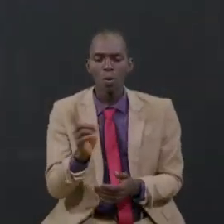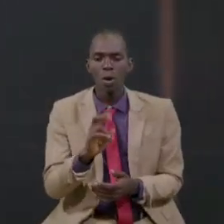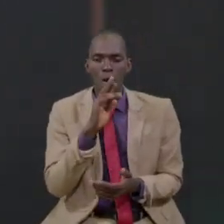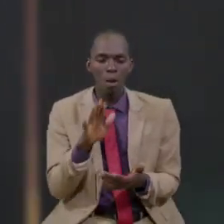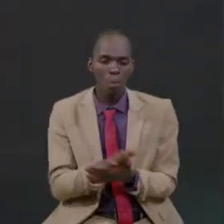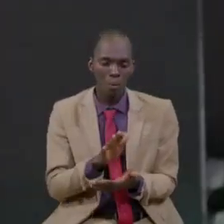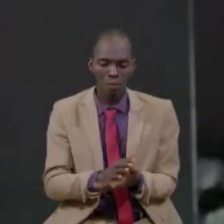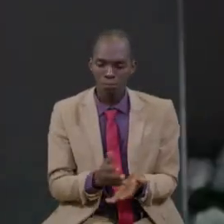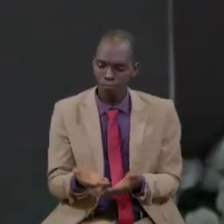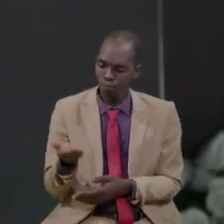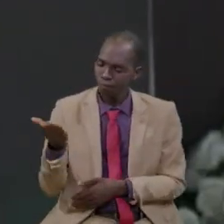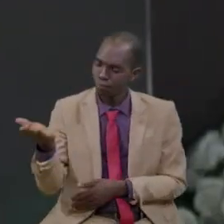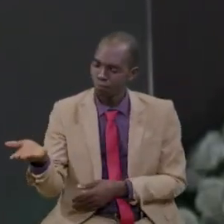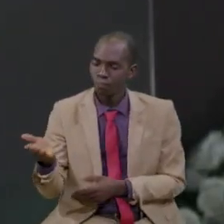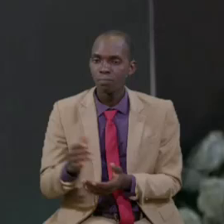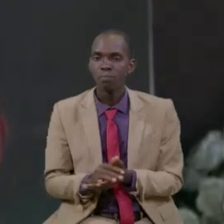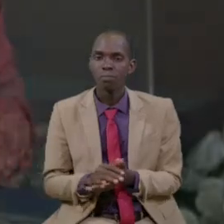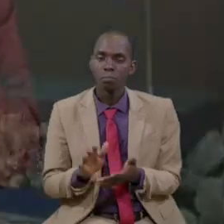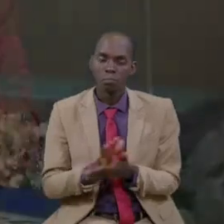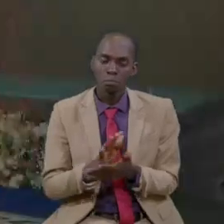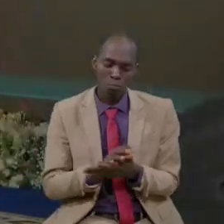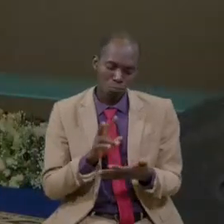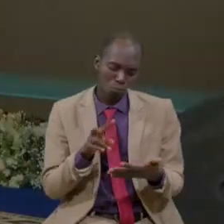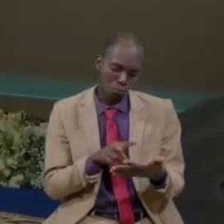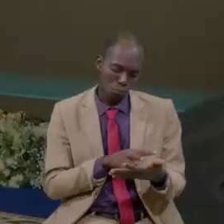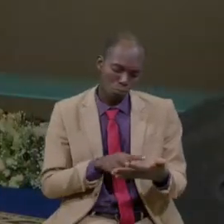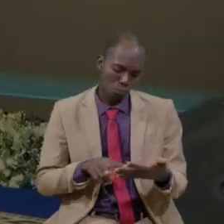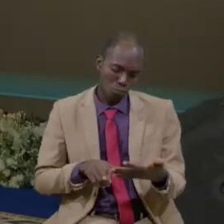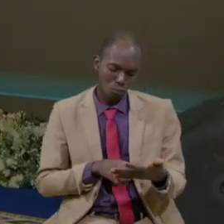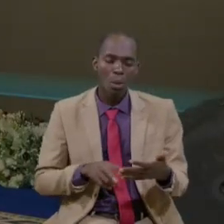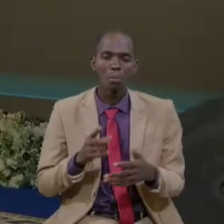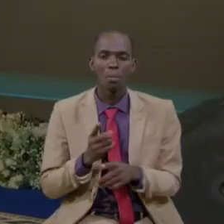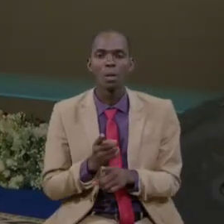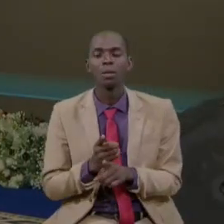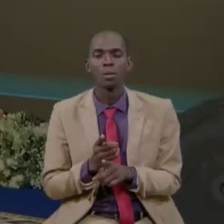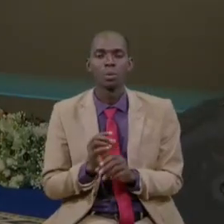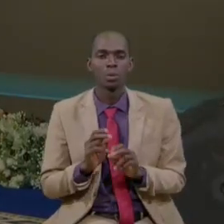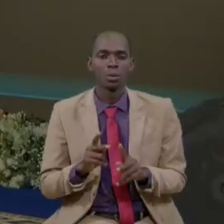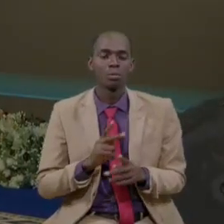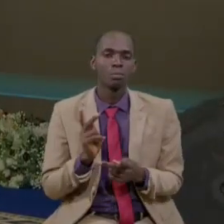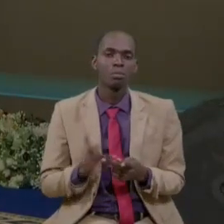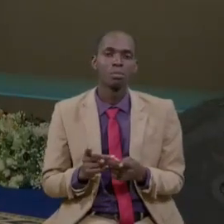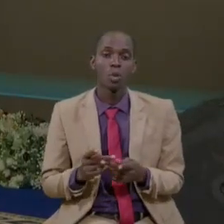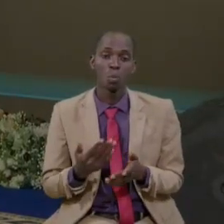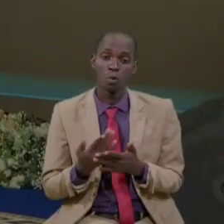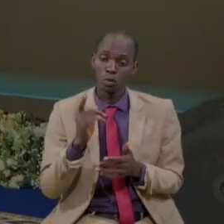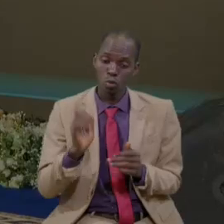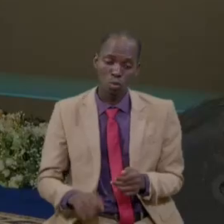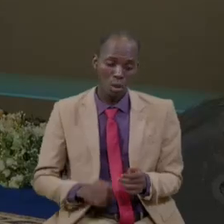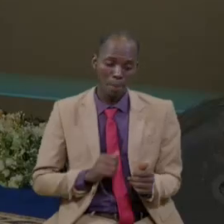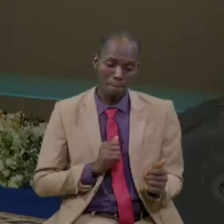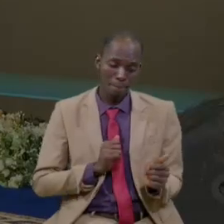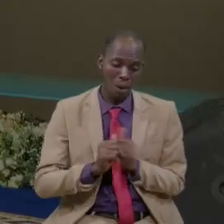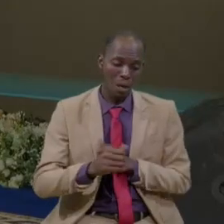checkpoint, they stopped him. Bring your particulars. He brought out all the particulars. He looked through. Okay, it's all right.